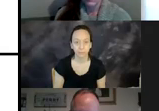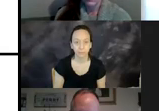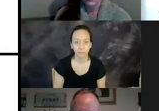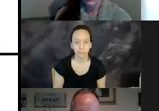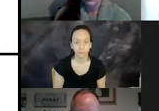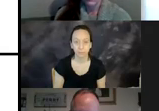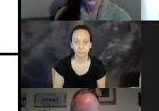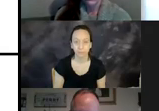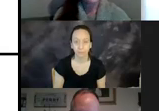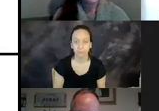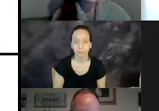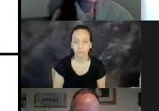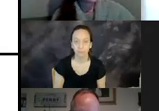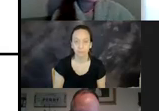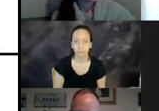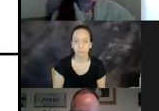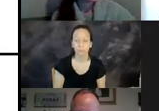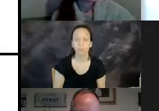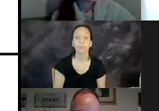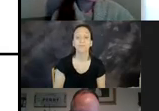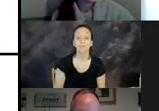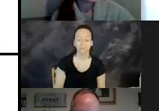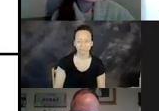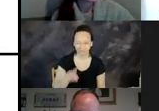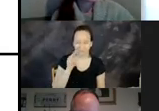It looks like, okay, I'm getting a question. Just give me 1 second.